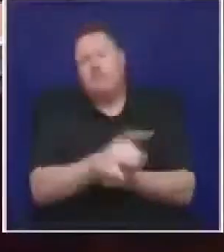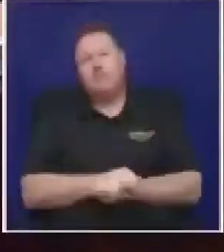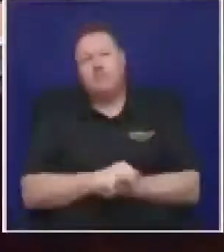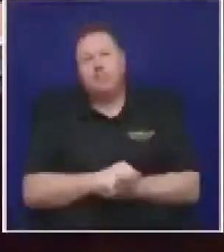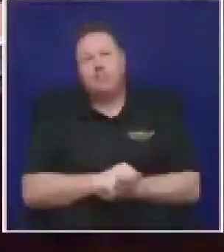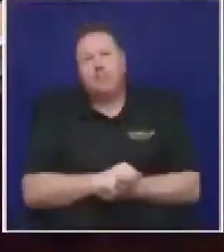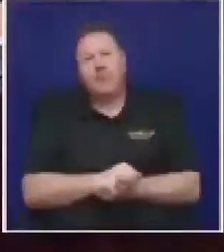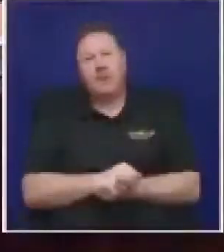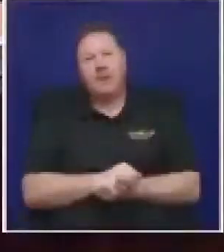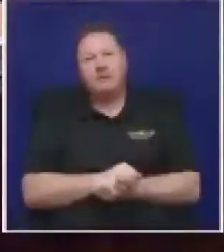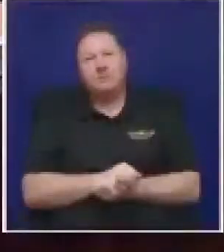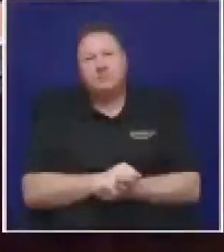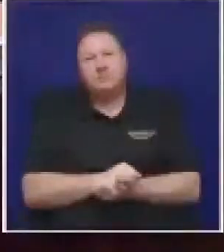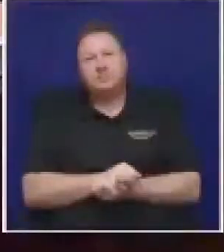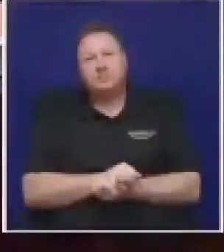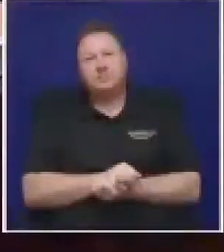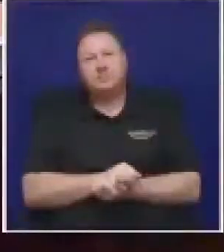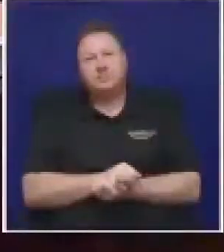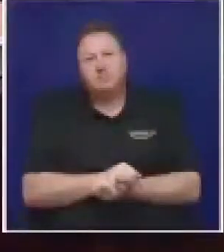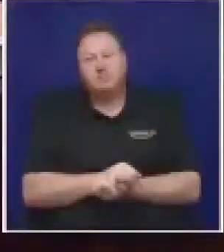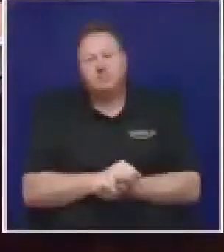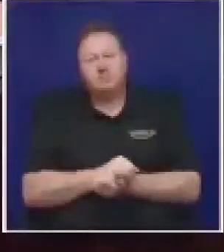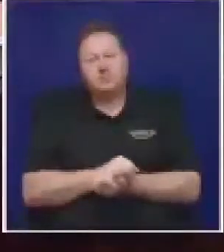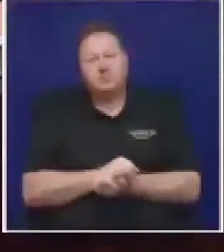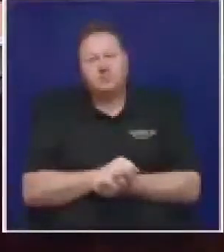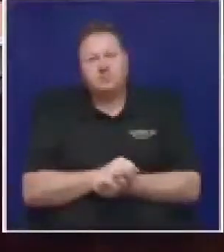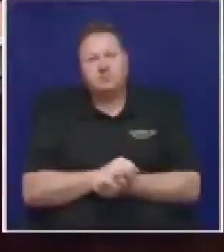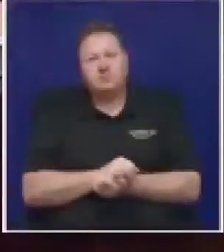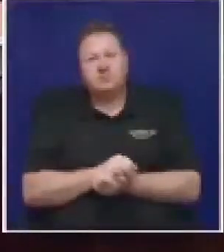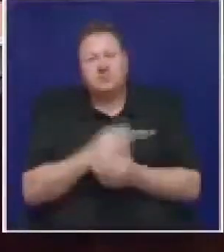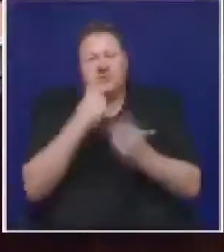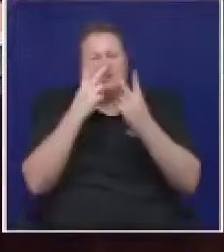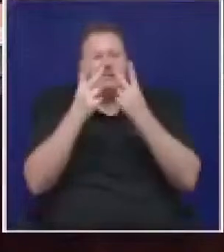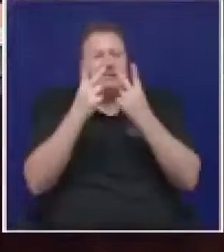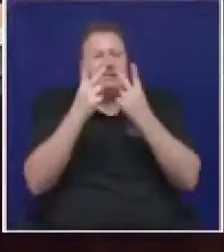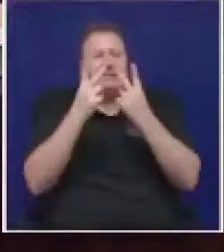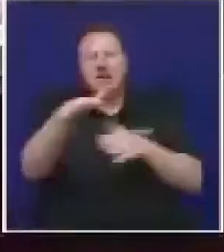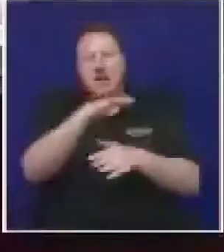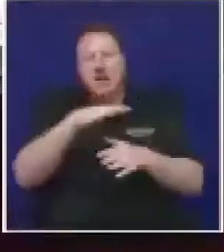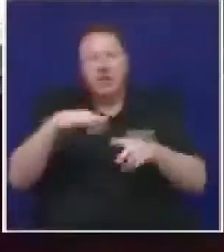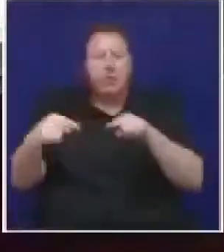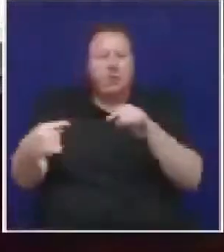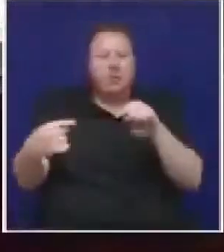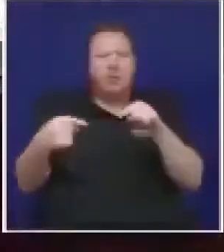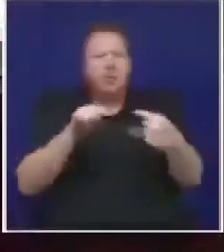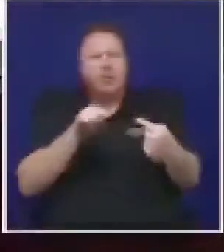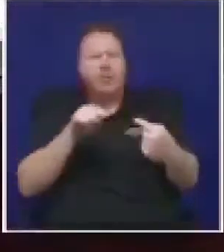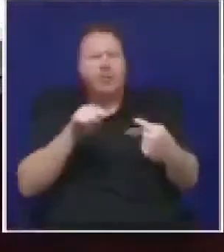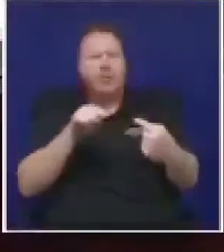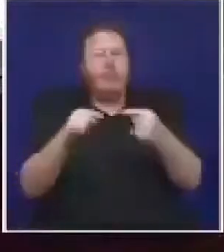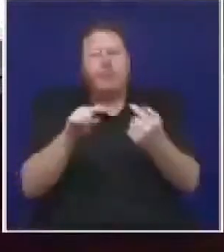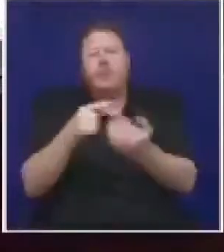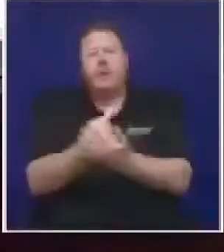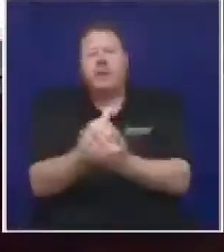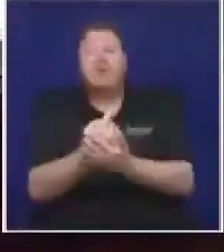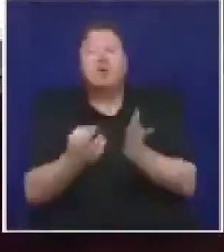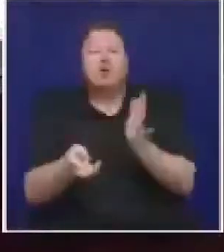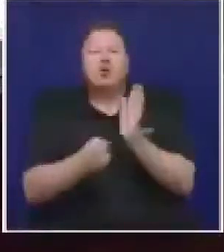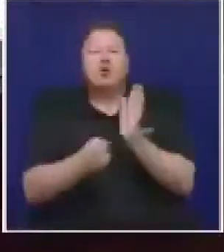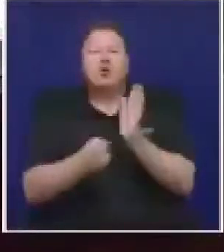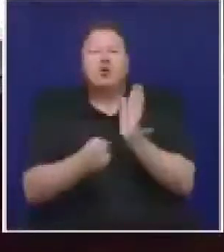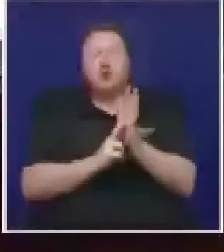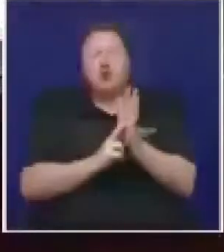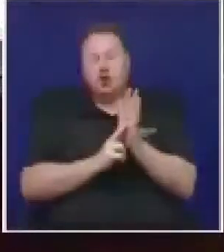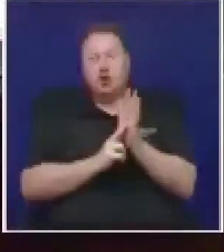Look at these areas where there are disputes. The registrar has powers to